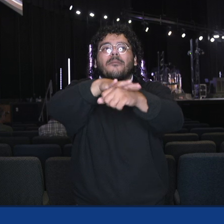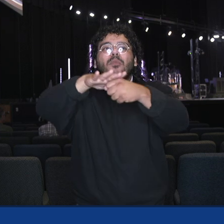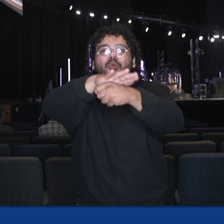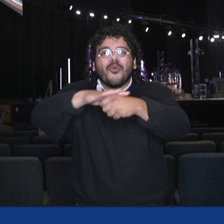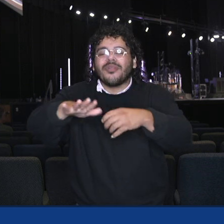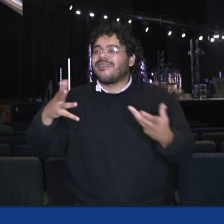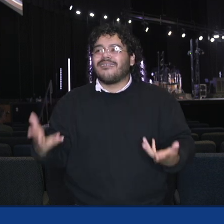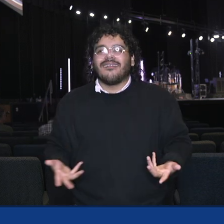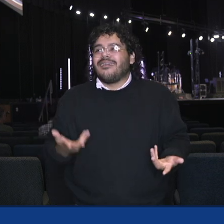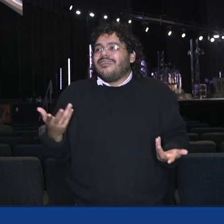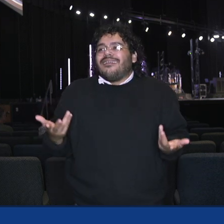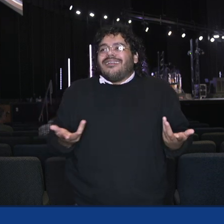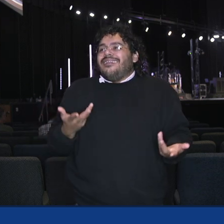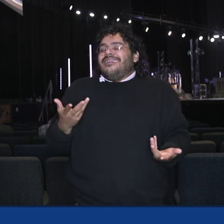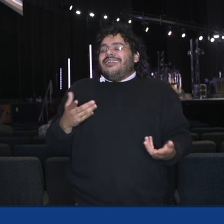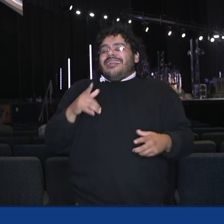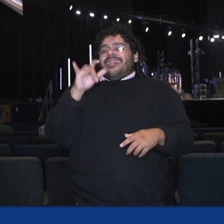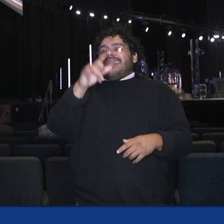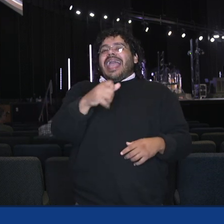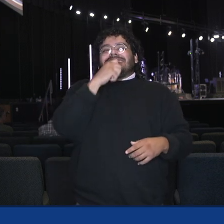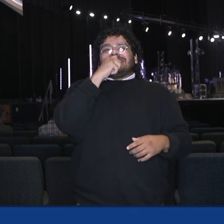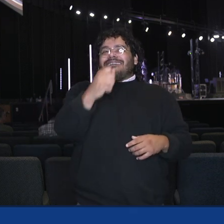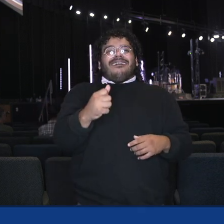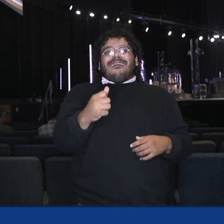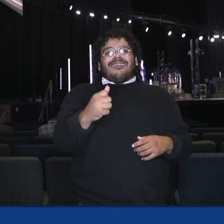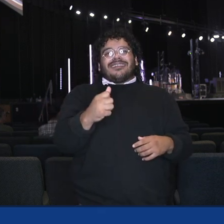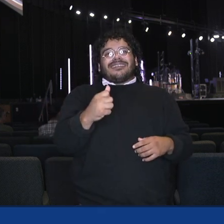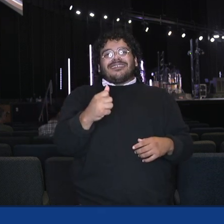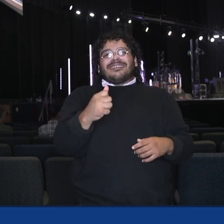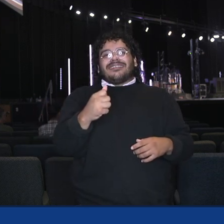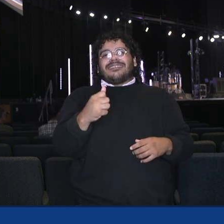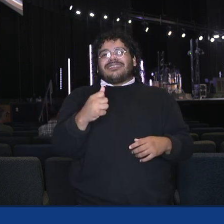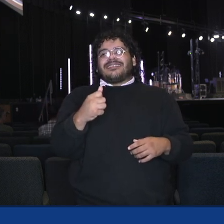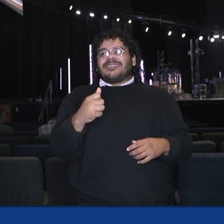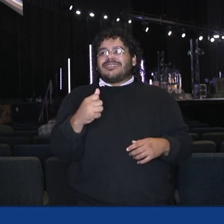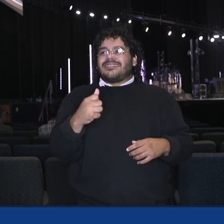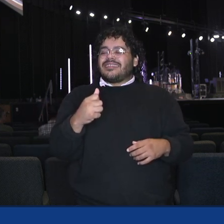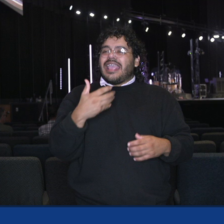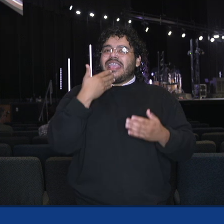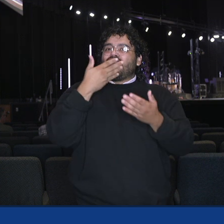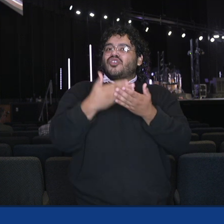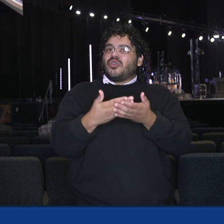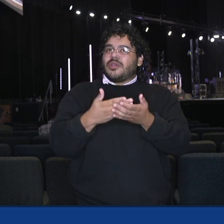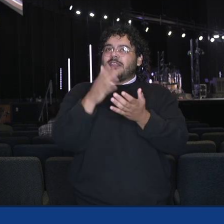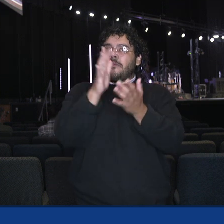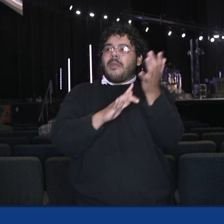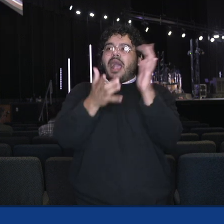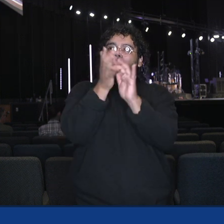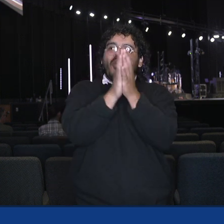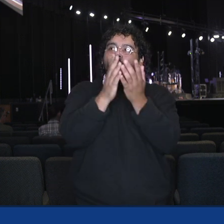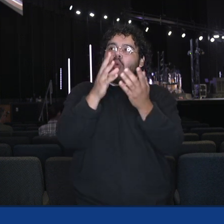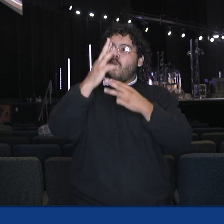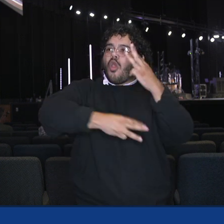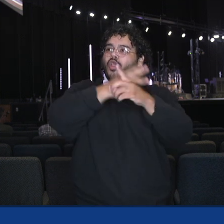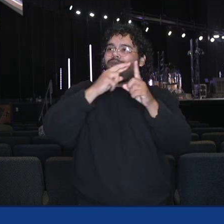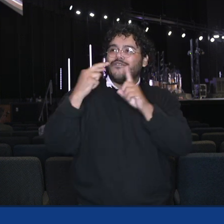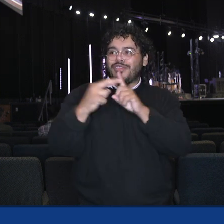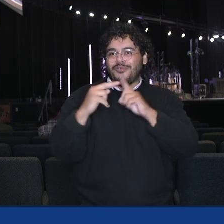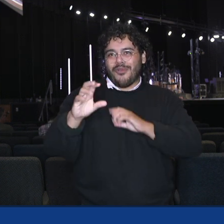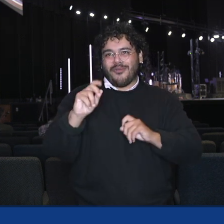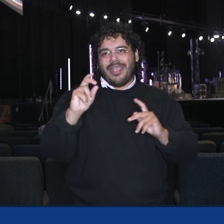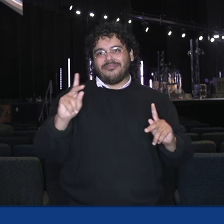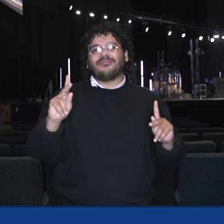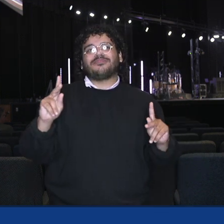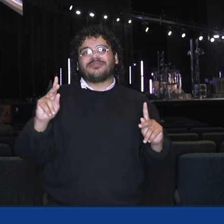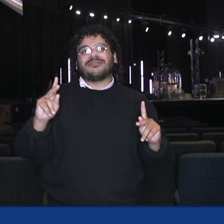this, like, that's not a picture either of an integrated biblical worldview, okay? So, but